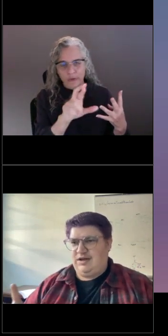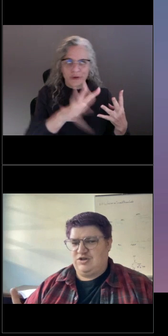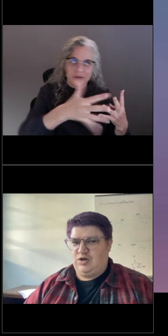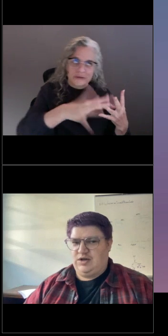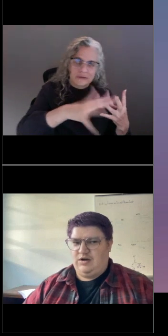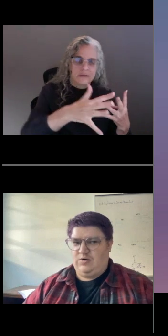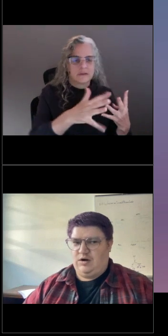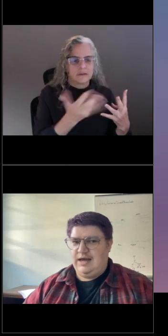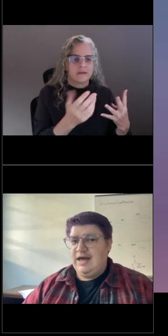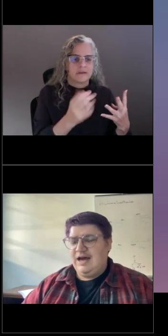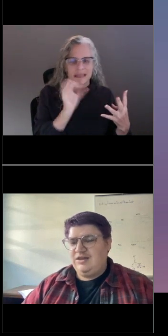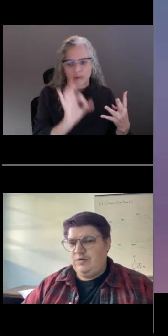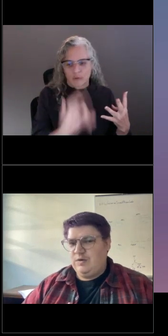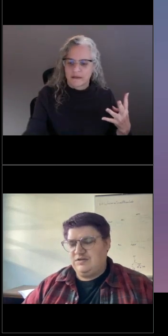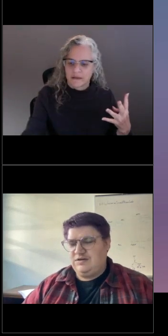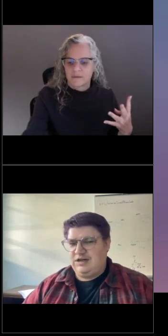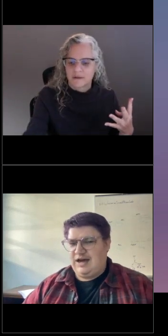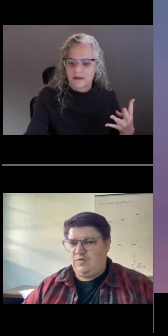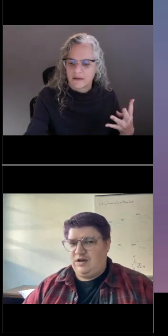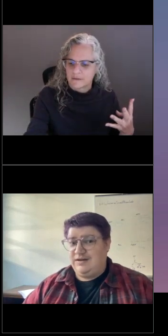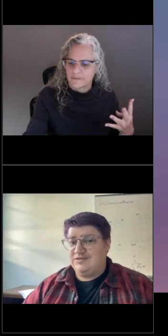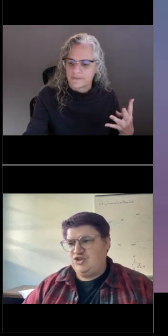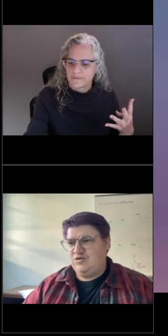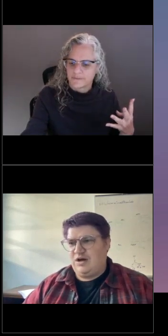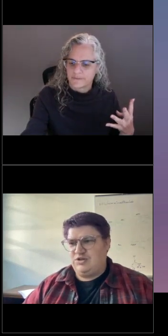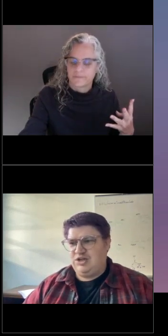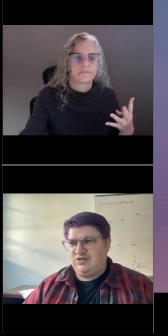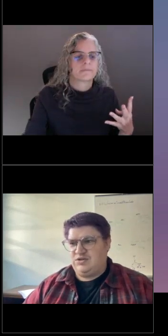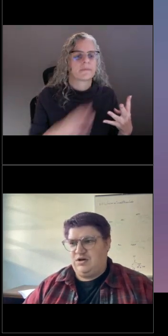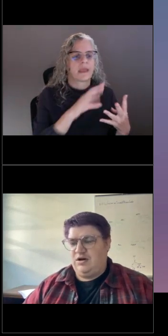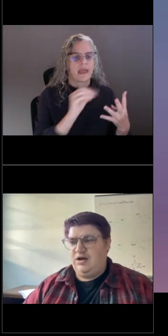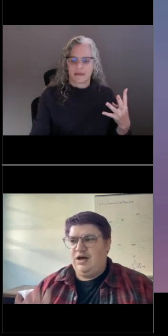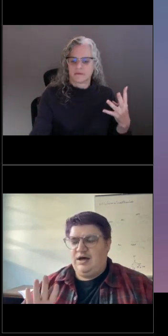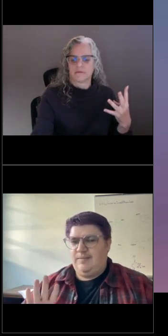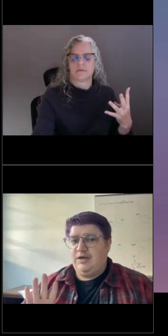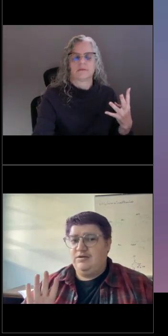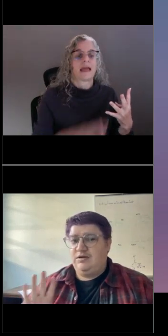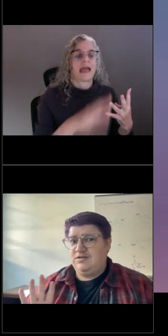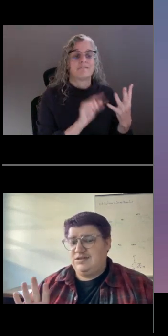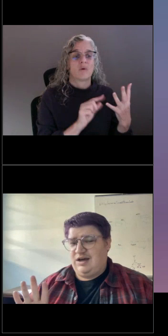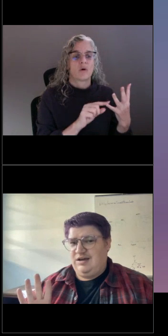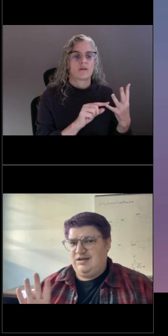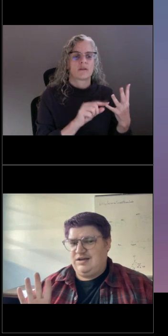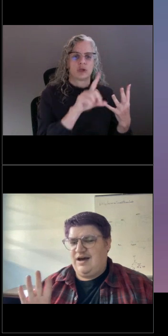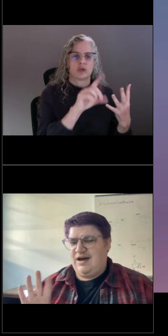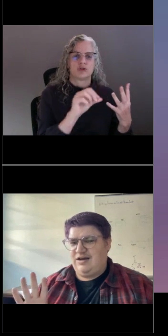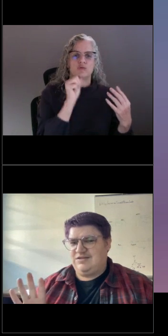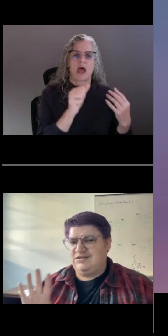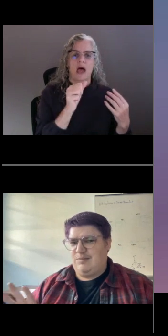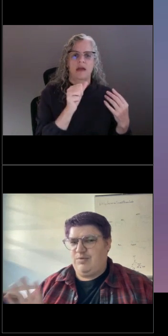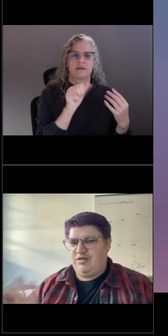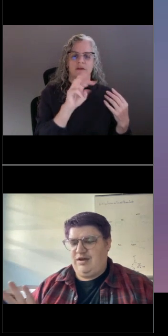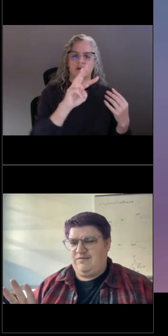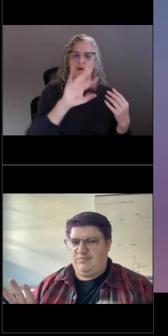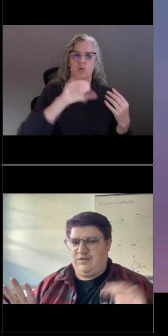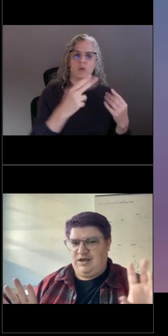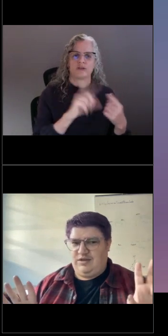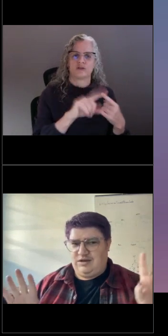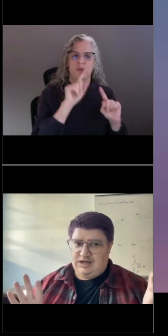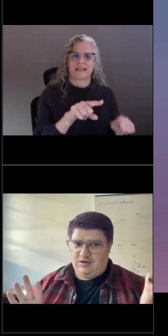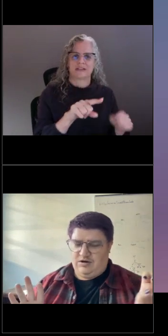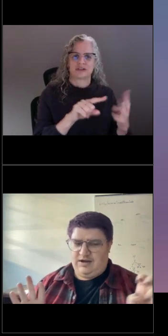of a catch-all category. And then you also need a category that's do not wish to answer. Notice that I have that as a separate thing